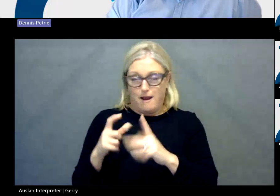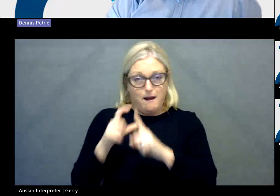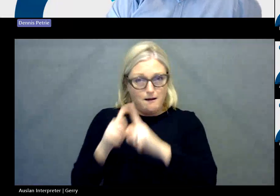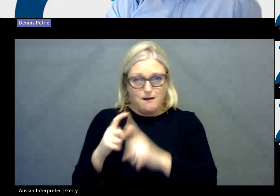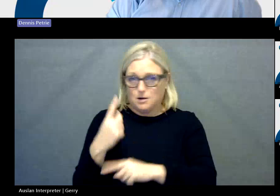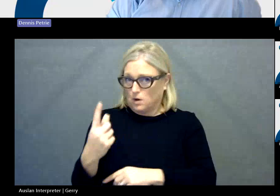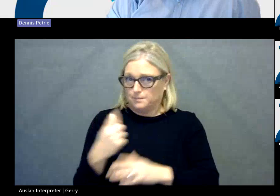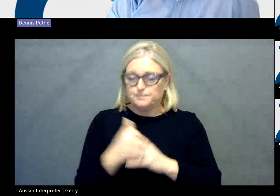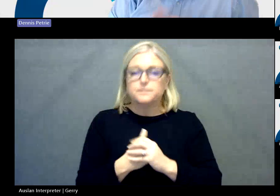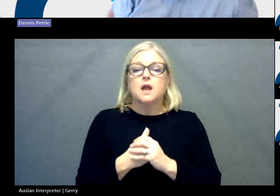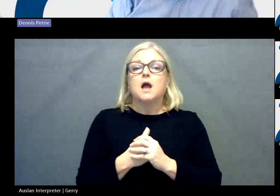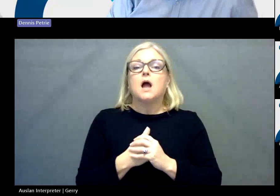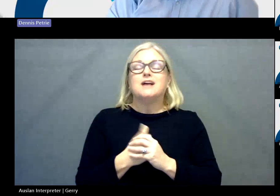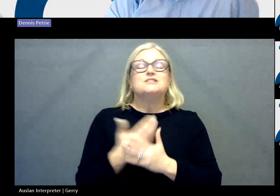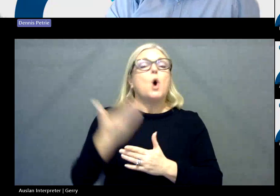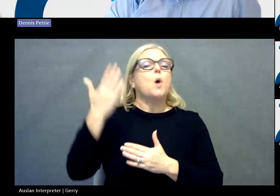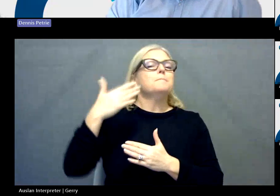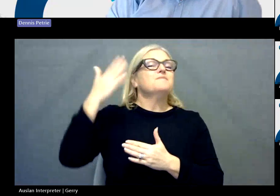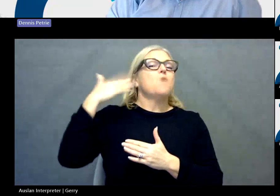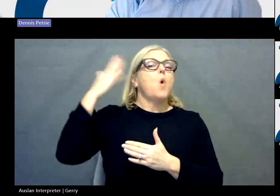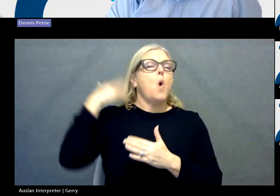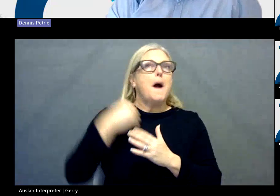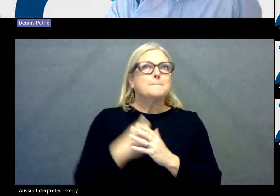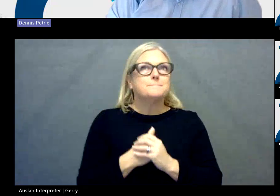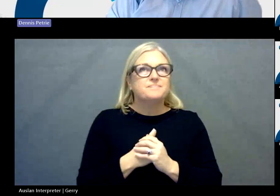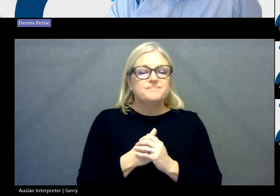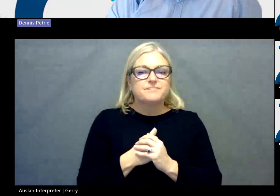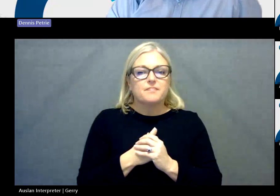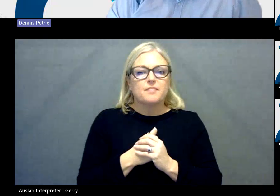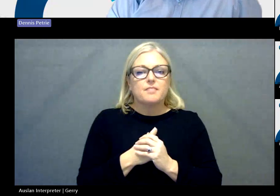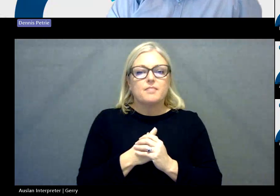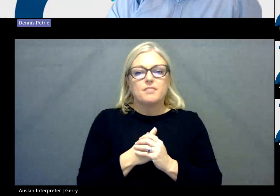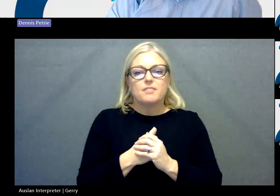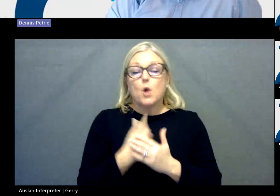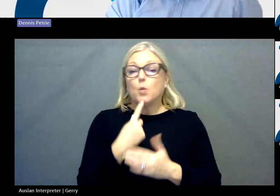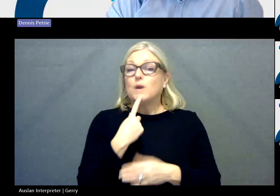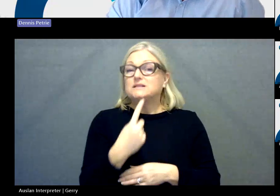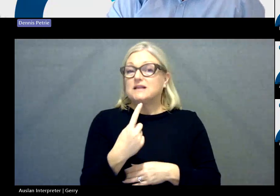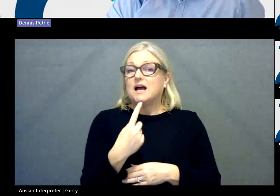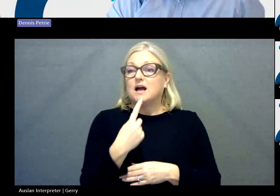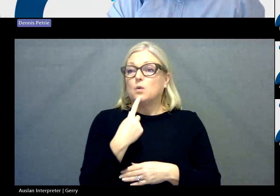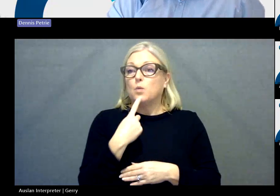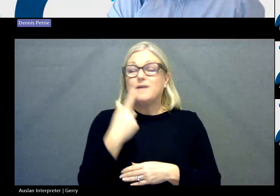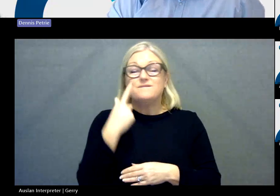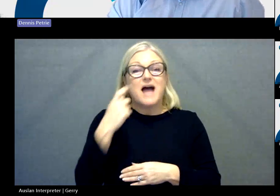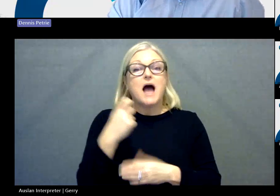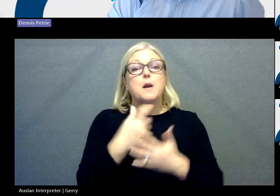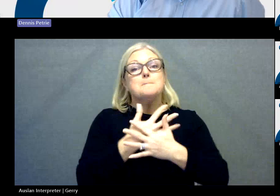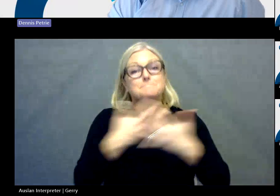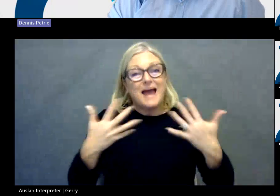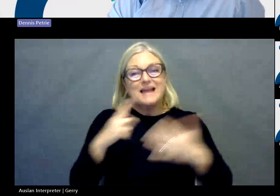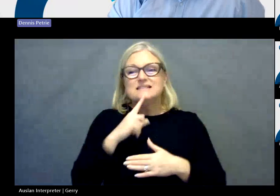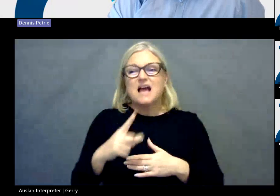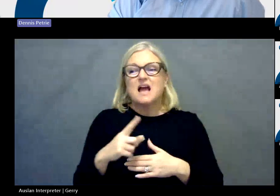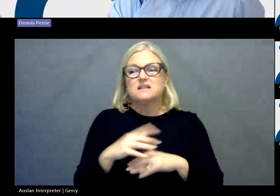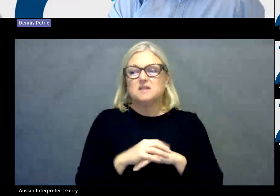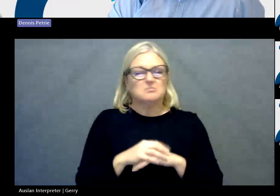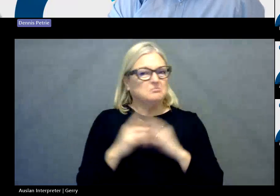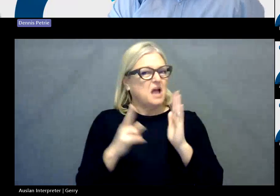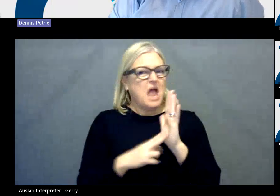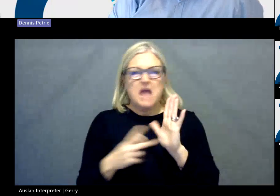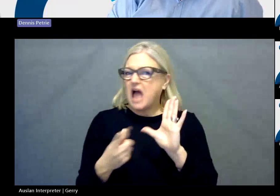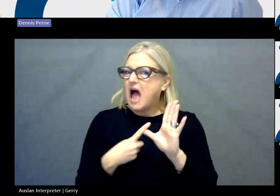versions where we got a large proportion who ticked not applicable for the question, and I suppose our aim was